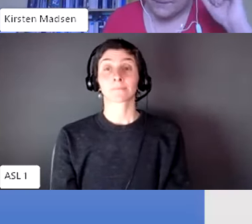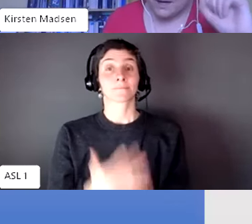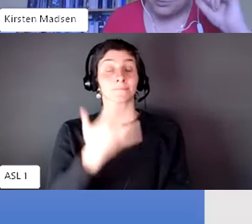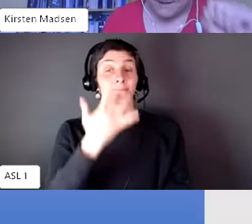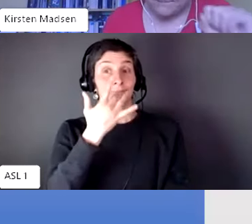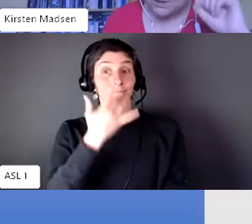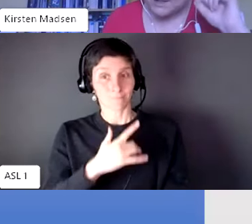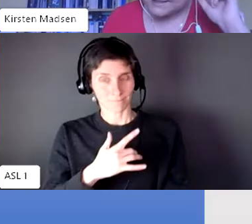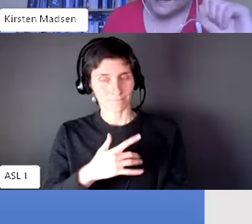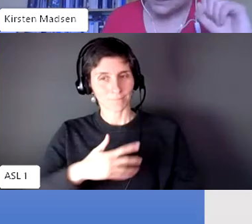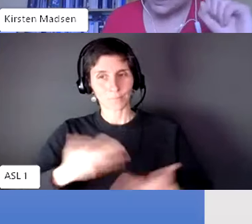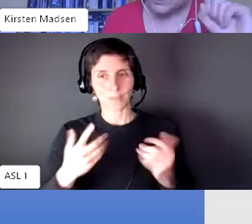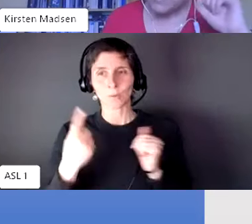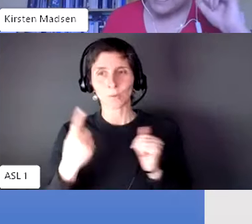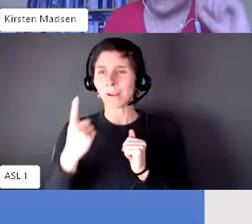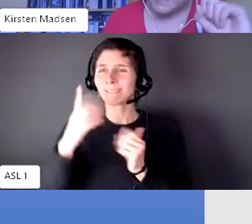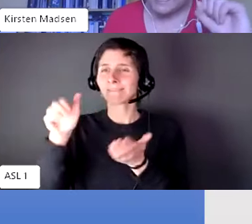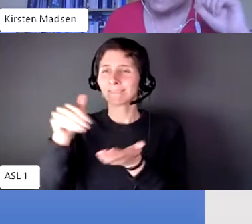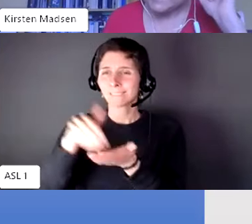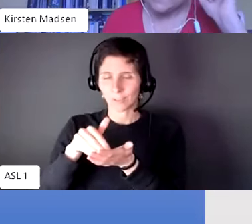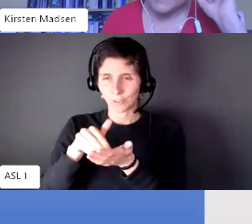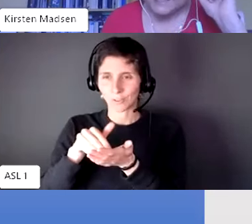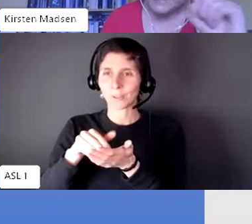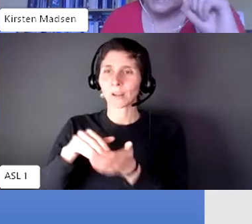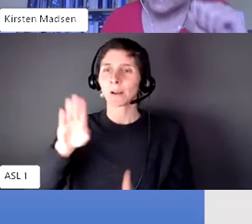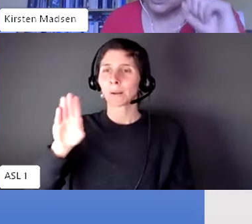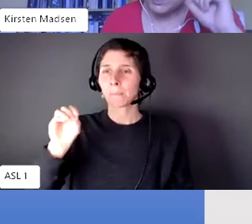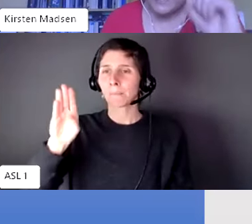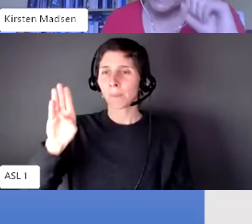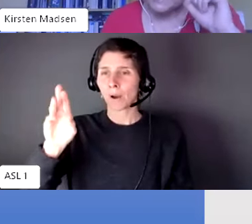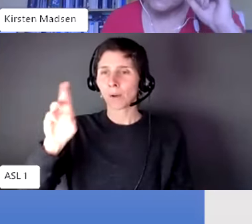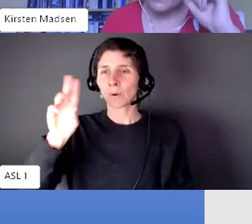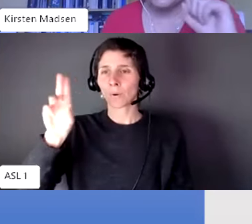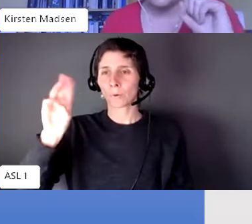the Bob Rumble Center of the